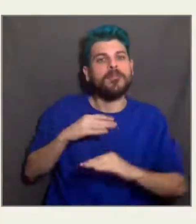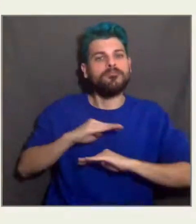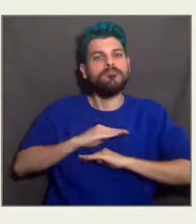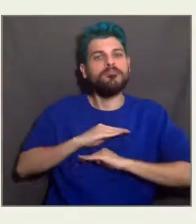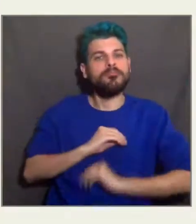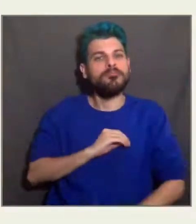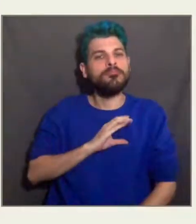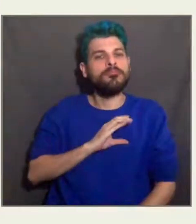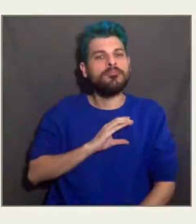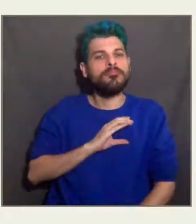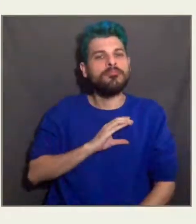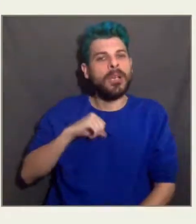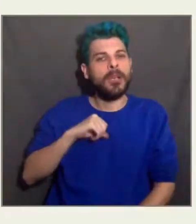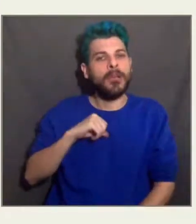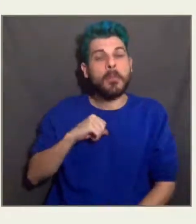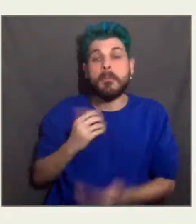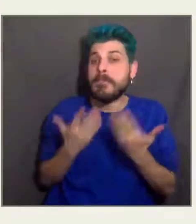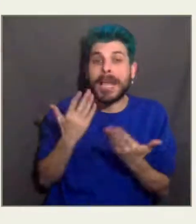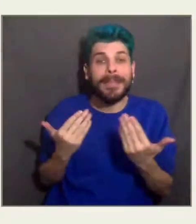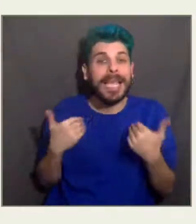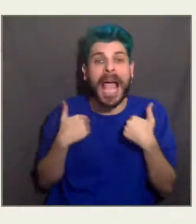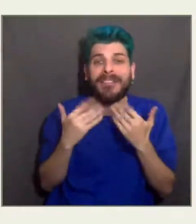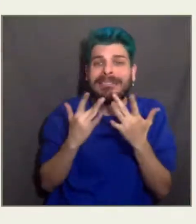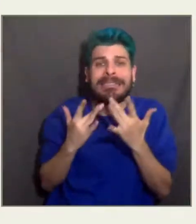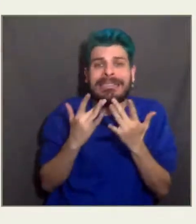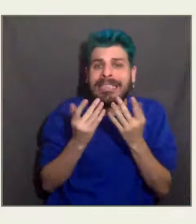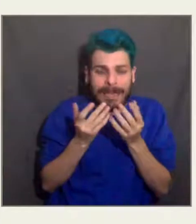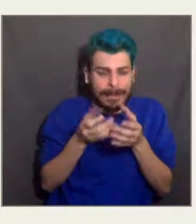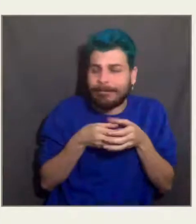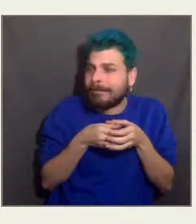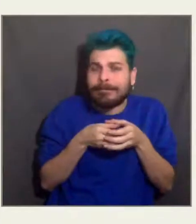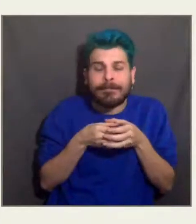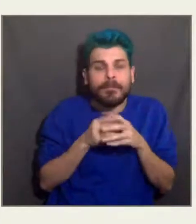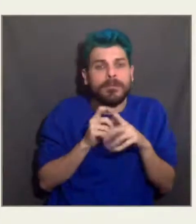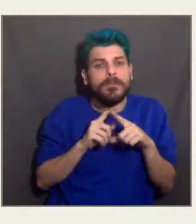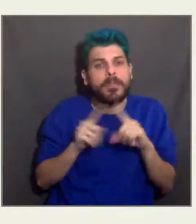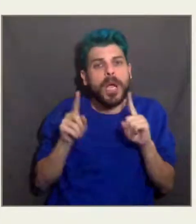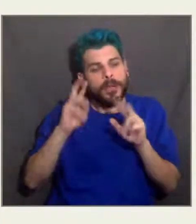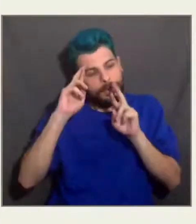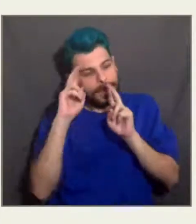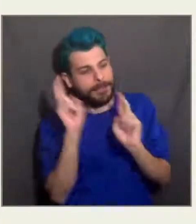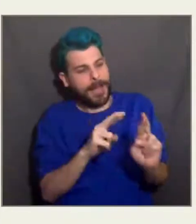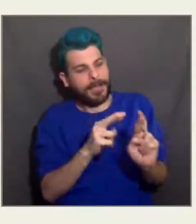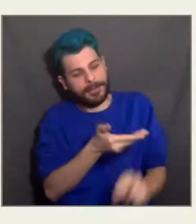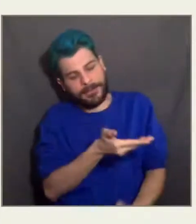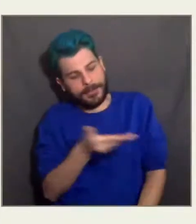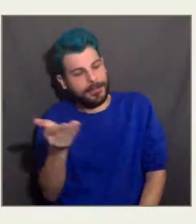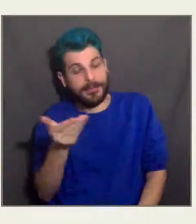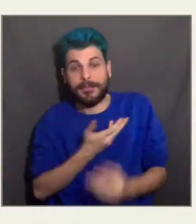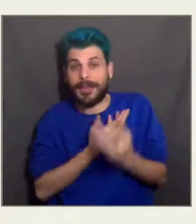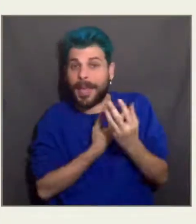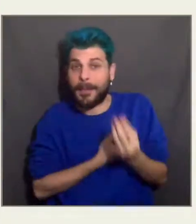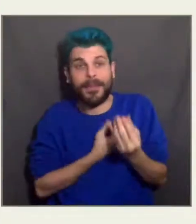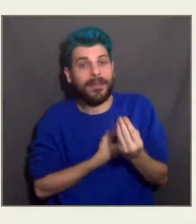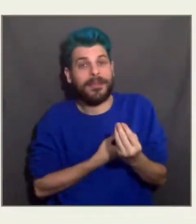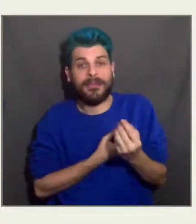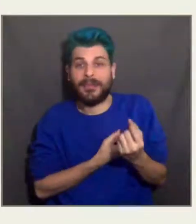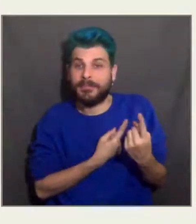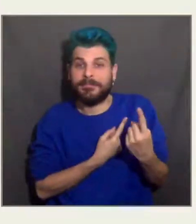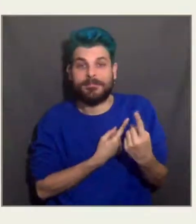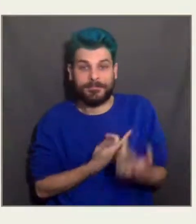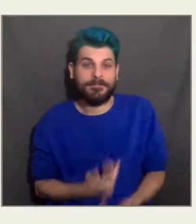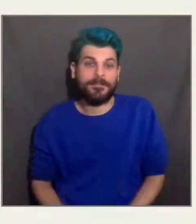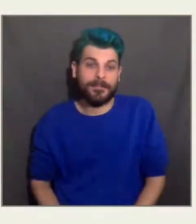to hang on to feel like a person. I think we just need to be very empathetic, but also